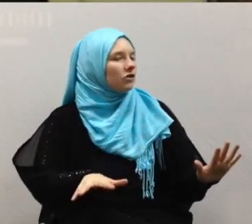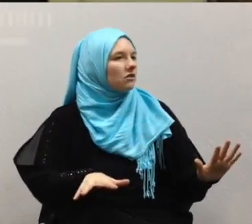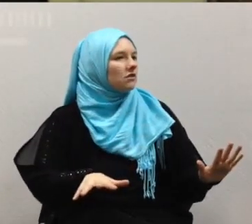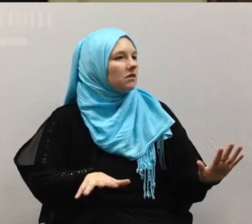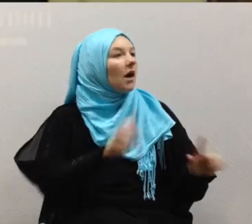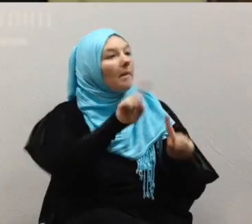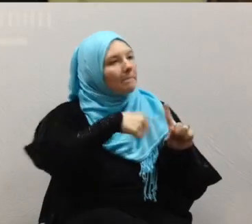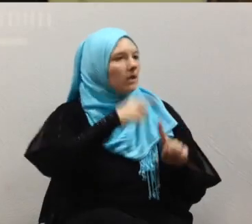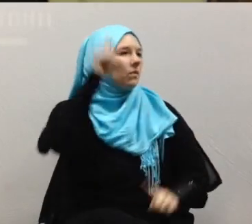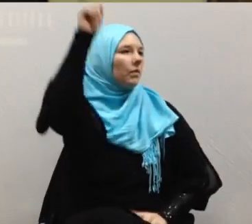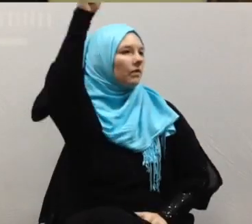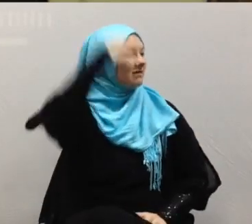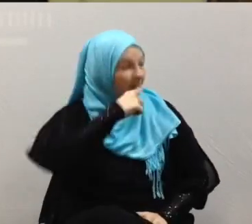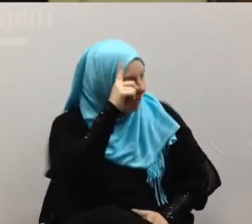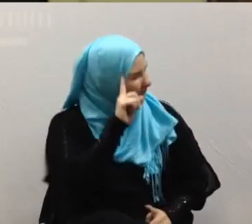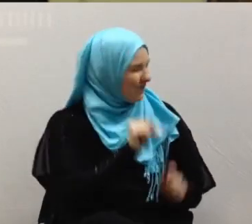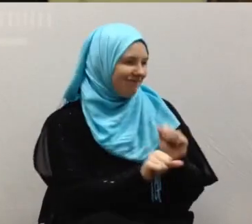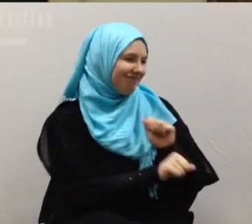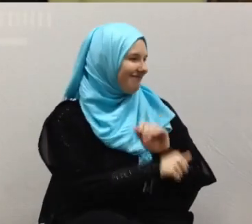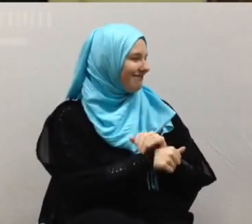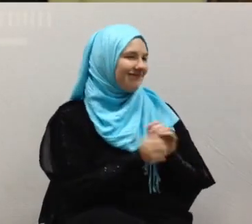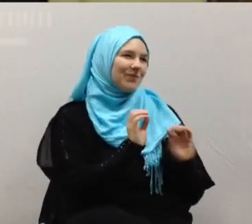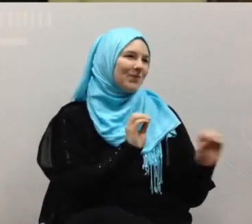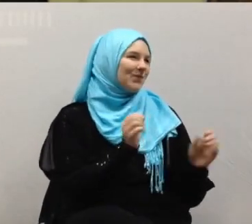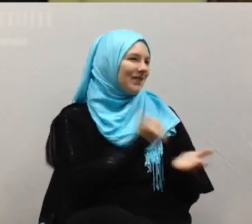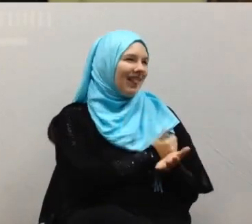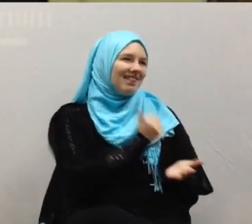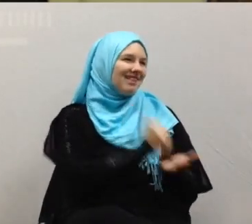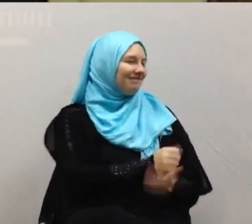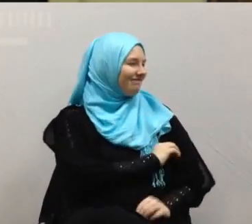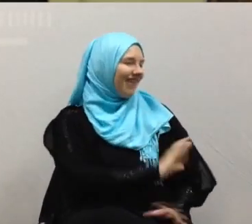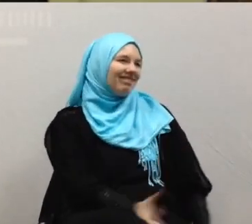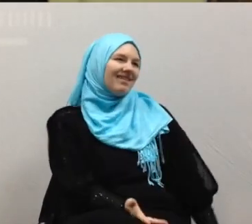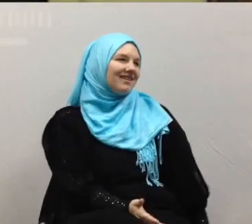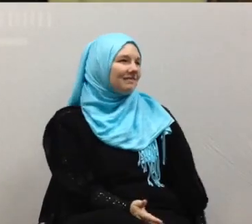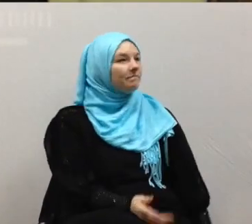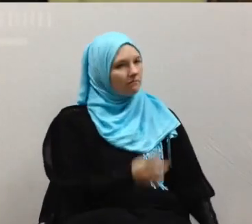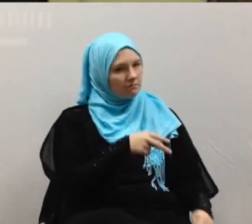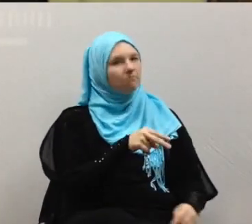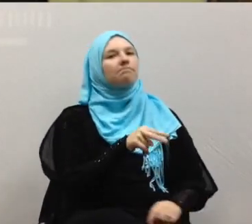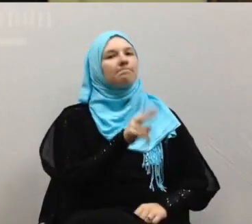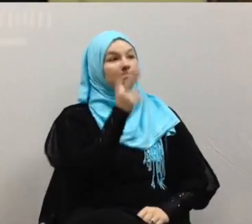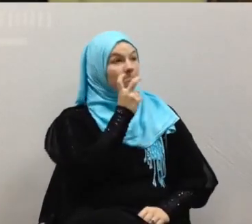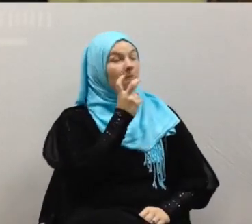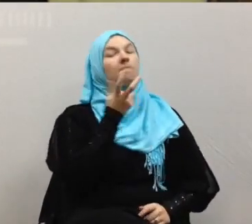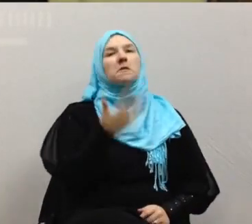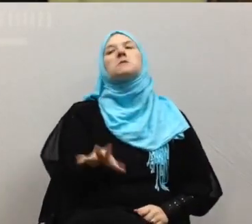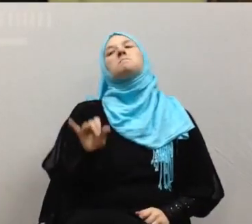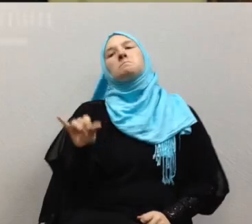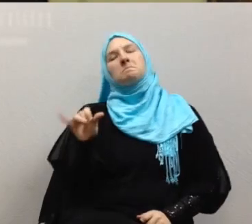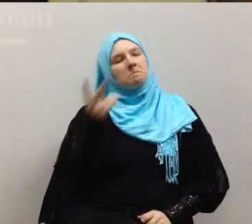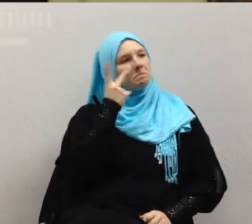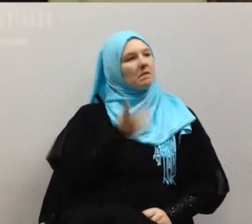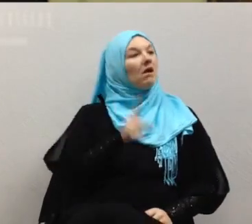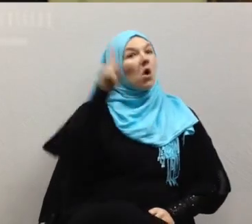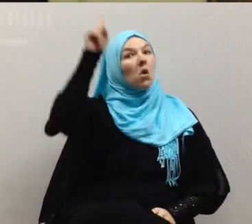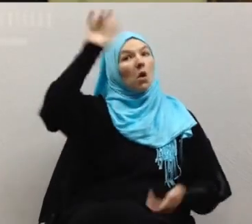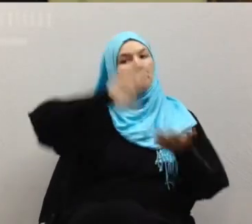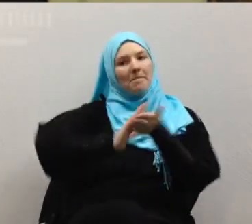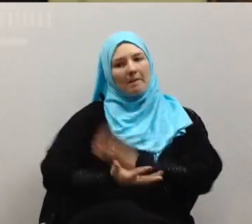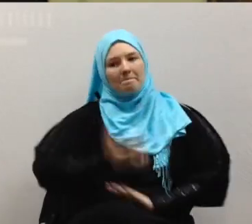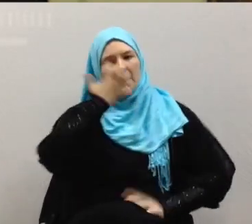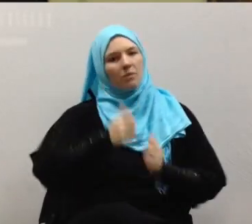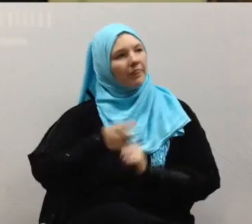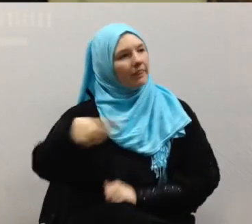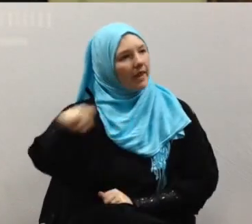Upon them is misfortune of evil nature, and Allah has become angry with them, or sent His